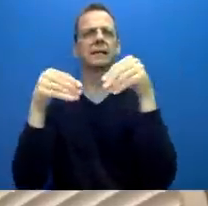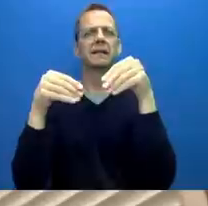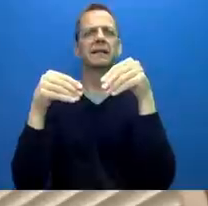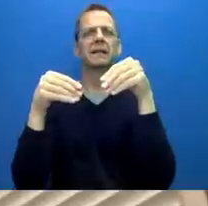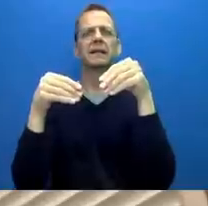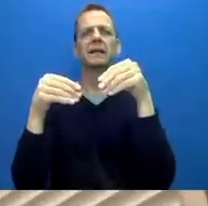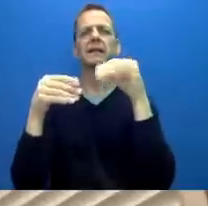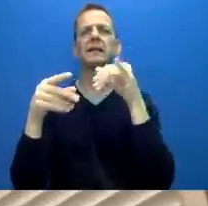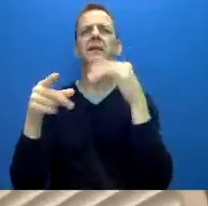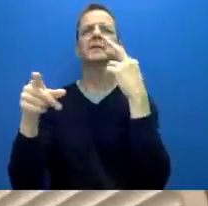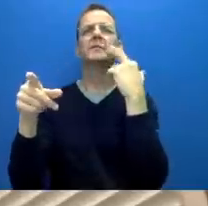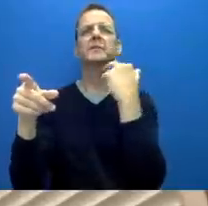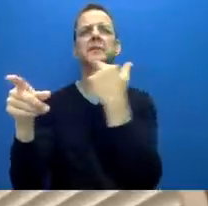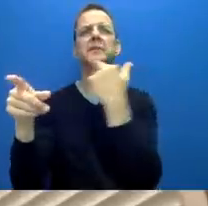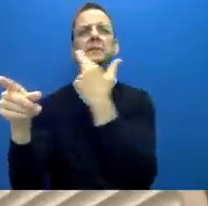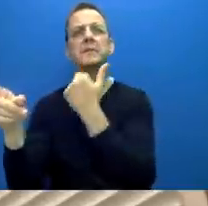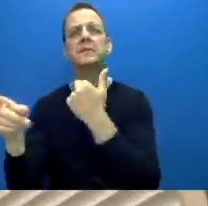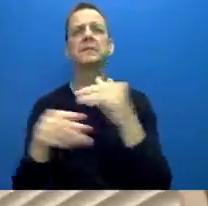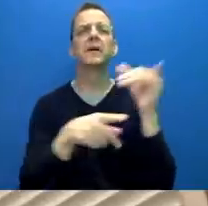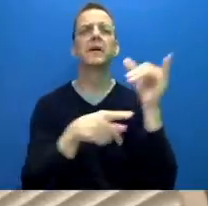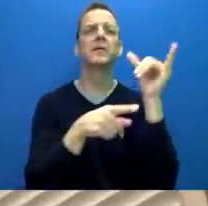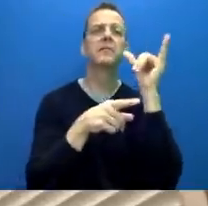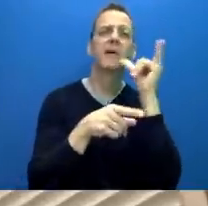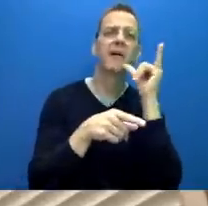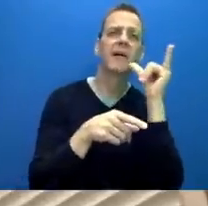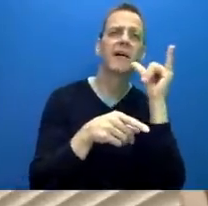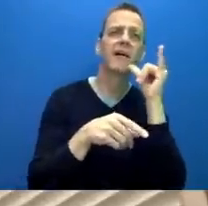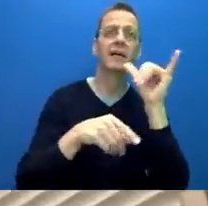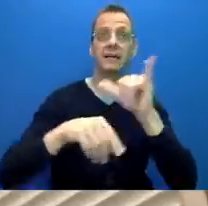alcohol curfew, whereby